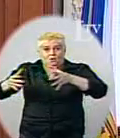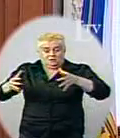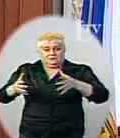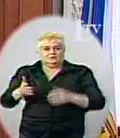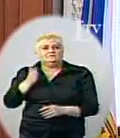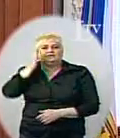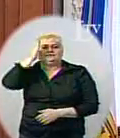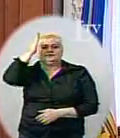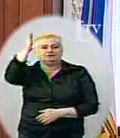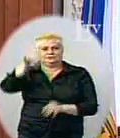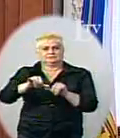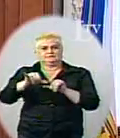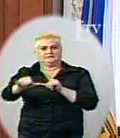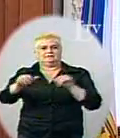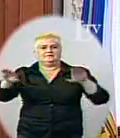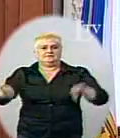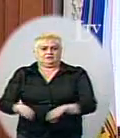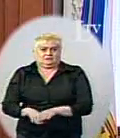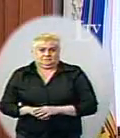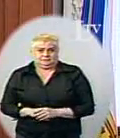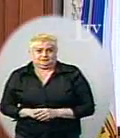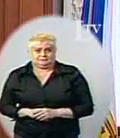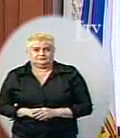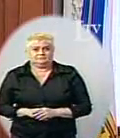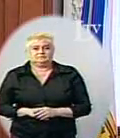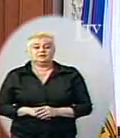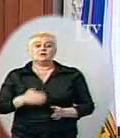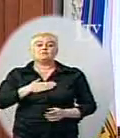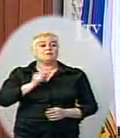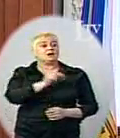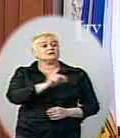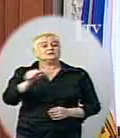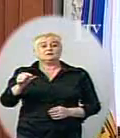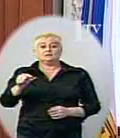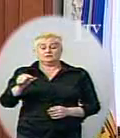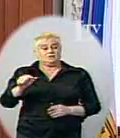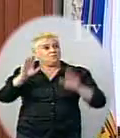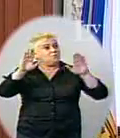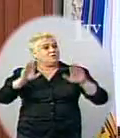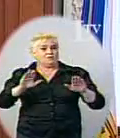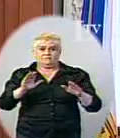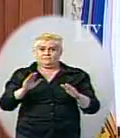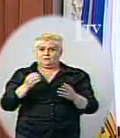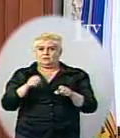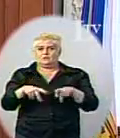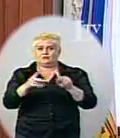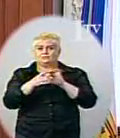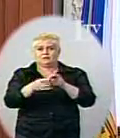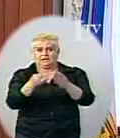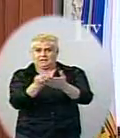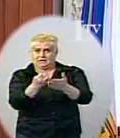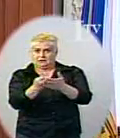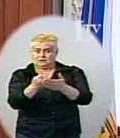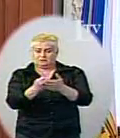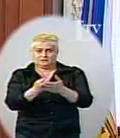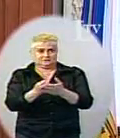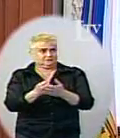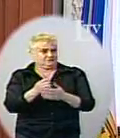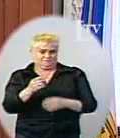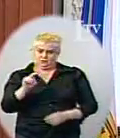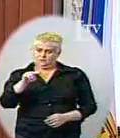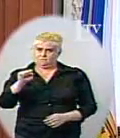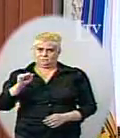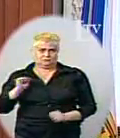ahead. My government also recognizes the great economic opportunities that exist in regions across